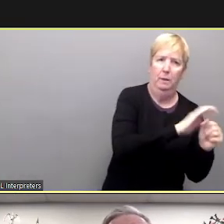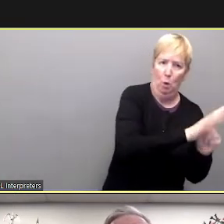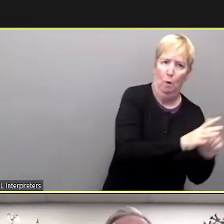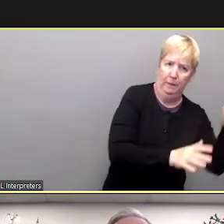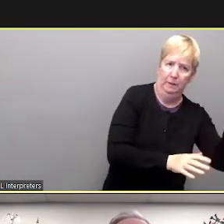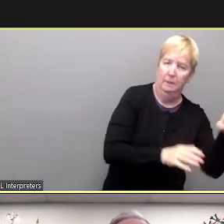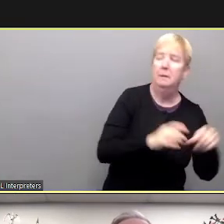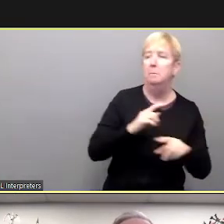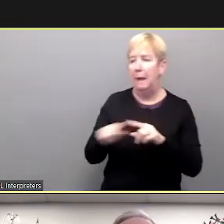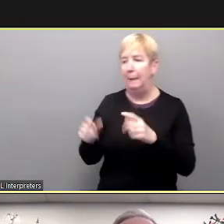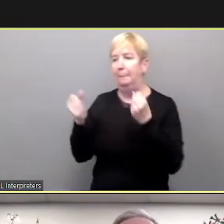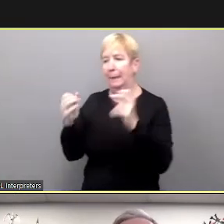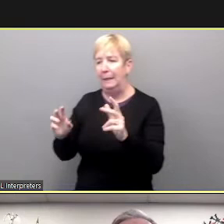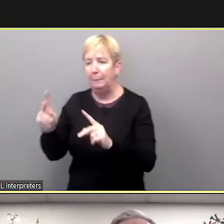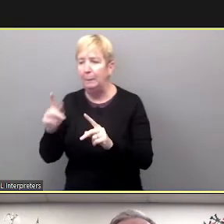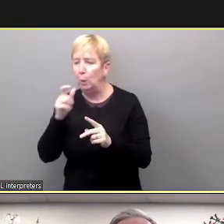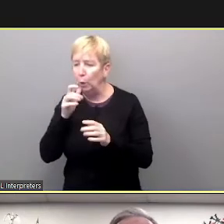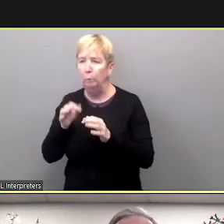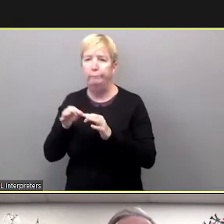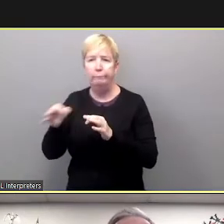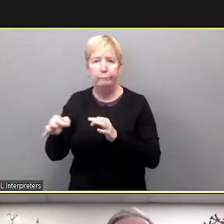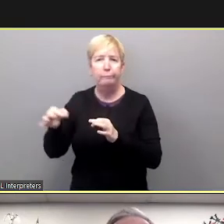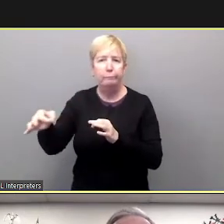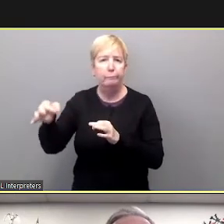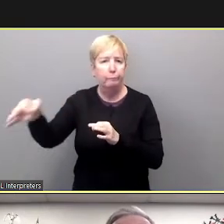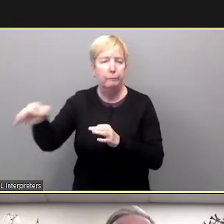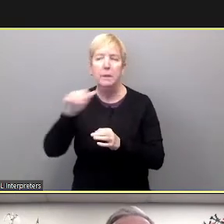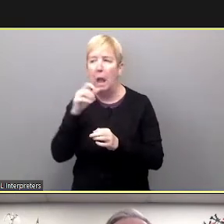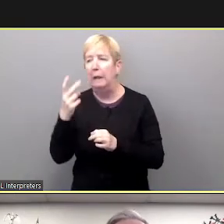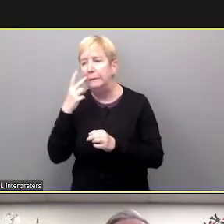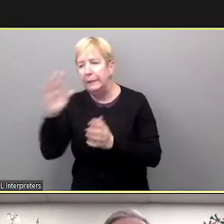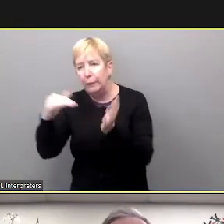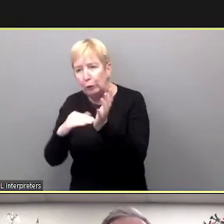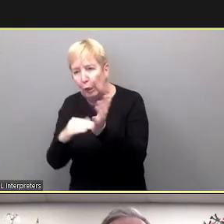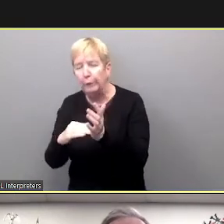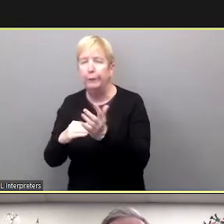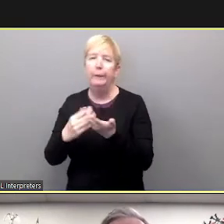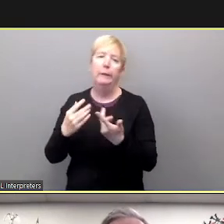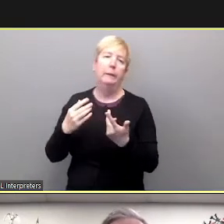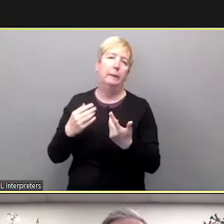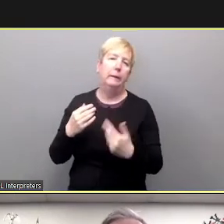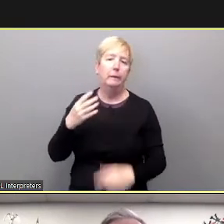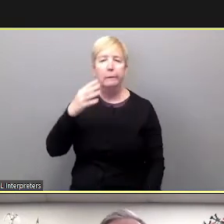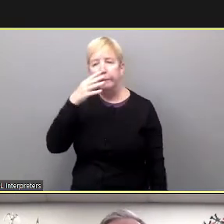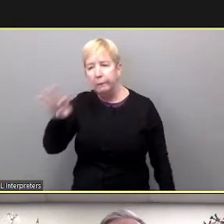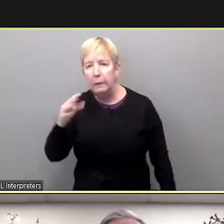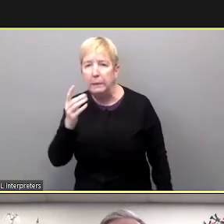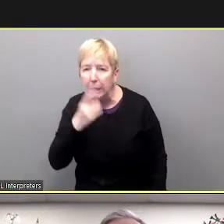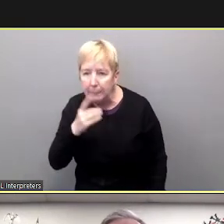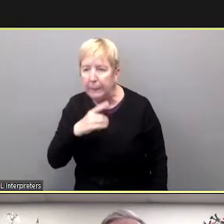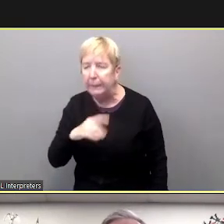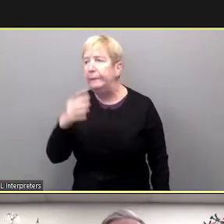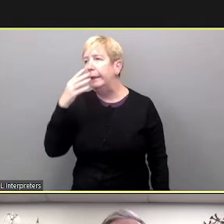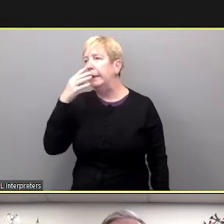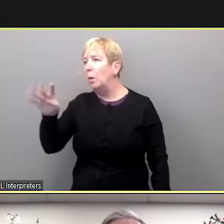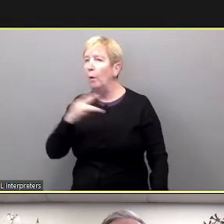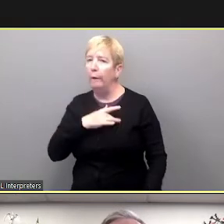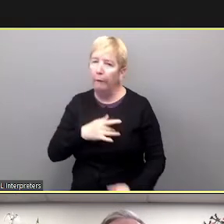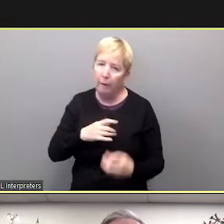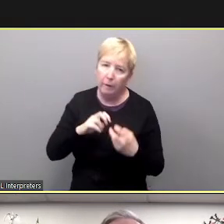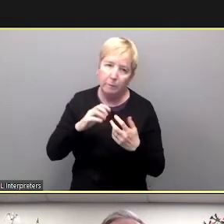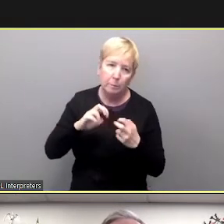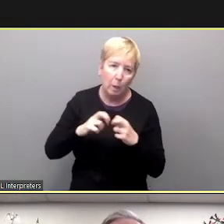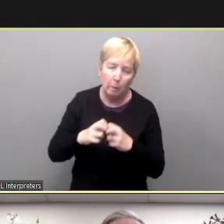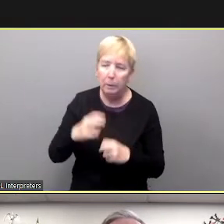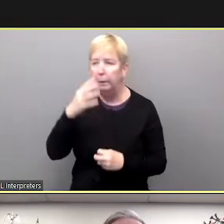an issue are folks who've delayed care. So please remember to get that care and catch